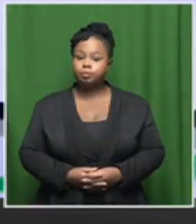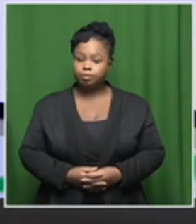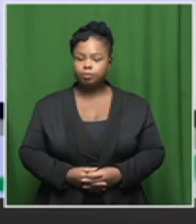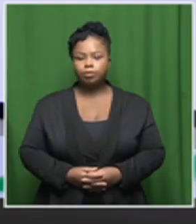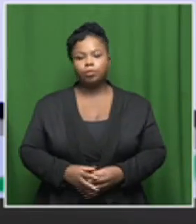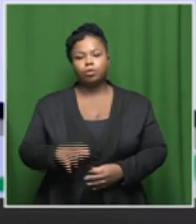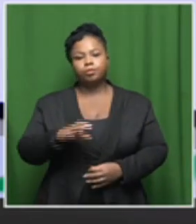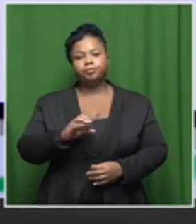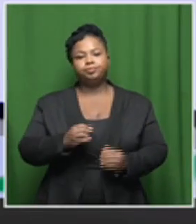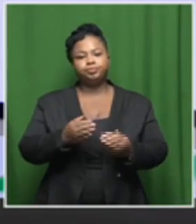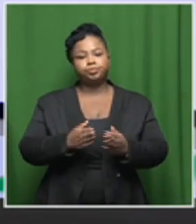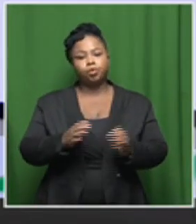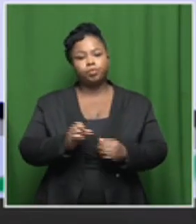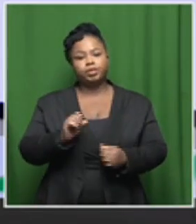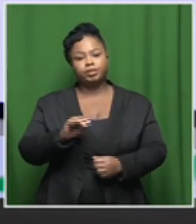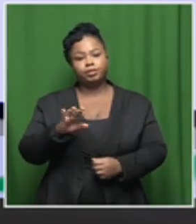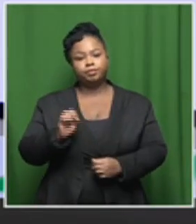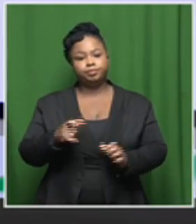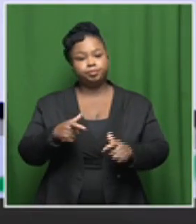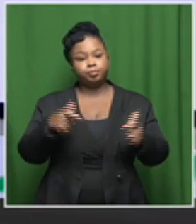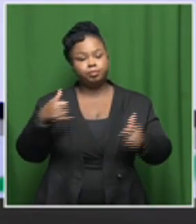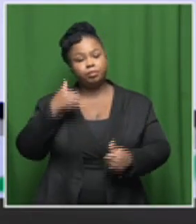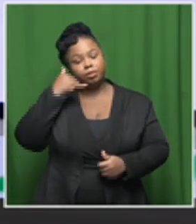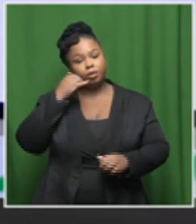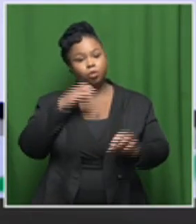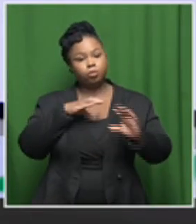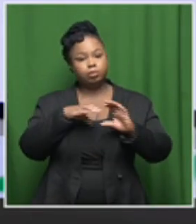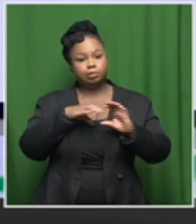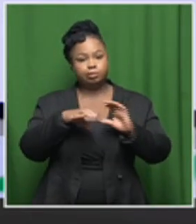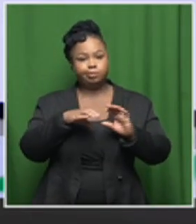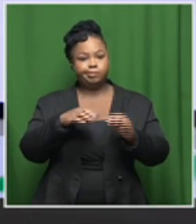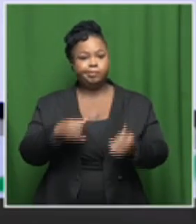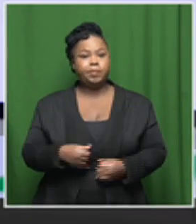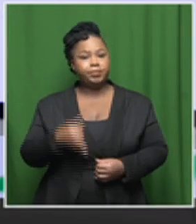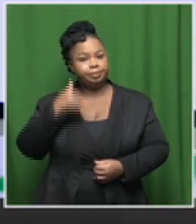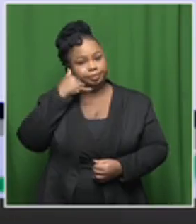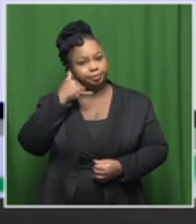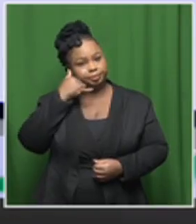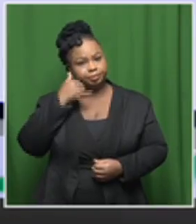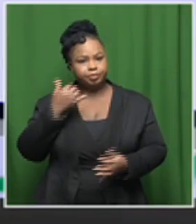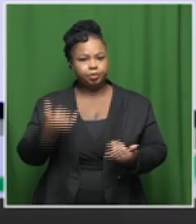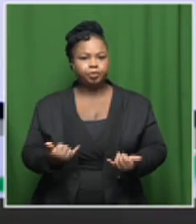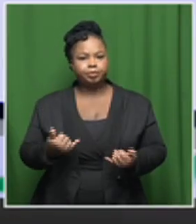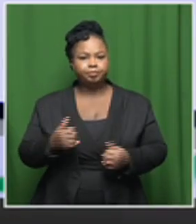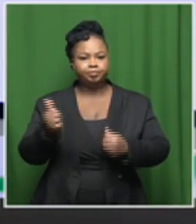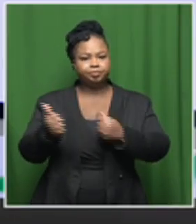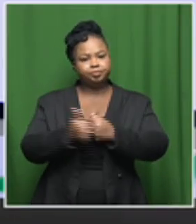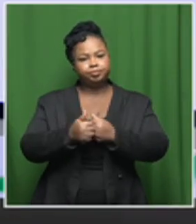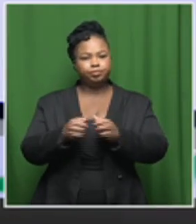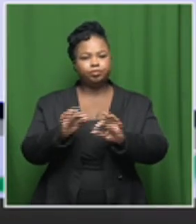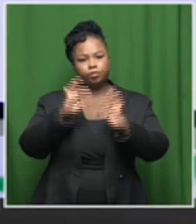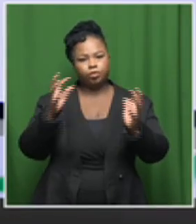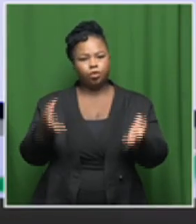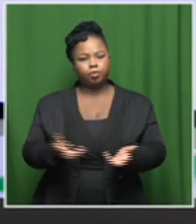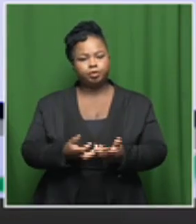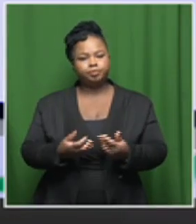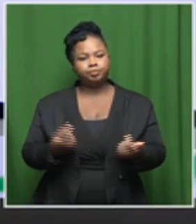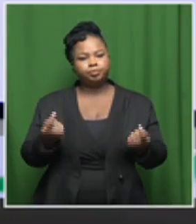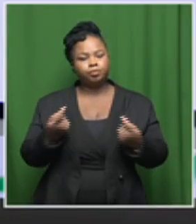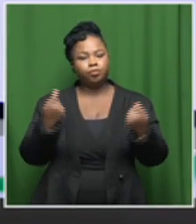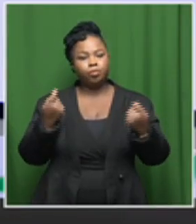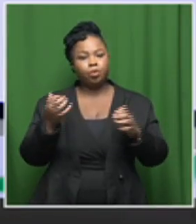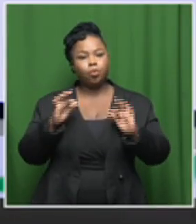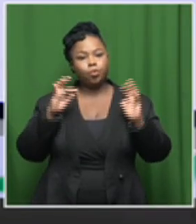Now, Openserve, South Africa's largest telecommunications infrastructure provider, and Telkom will today join the global community in celebrating